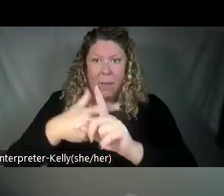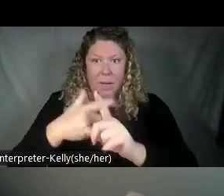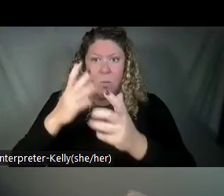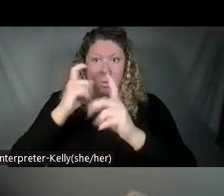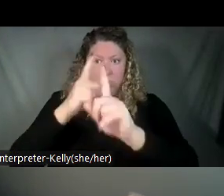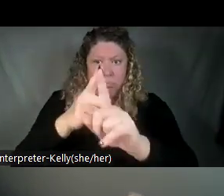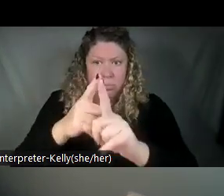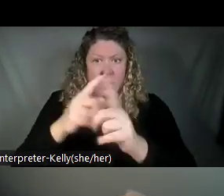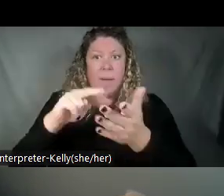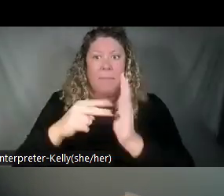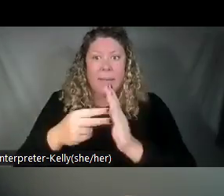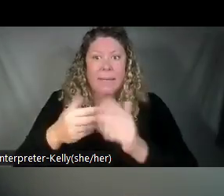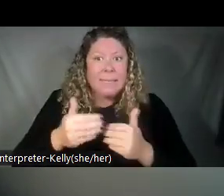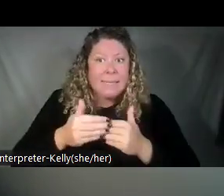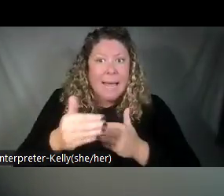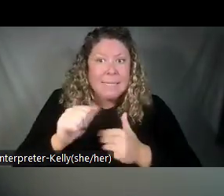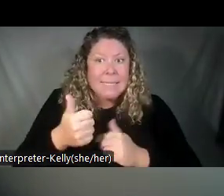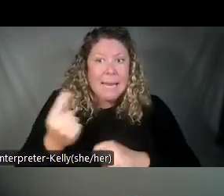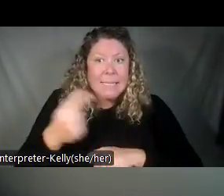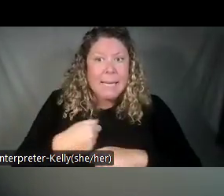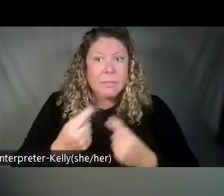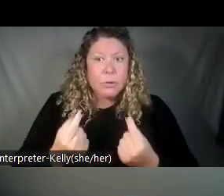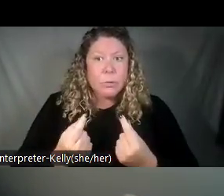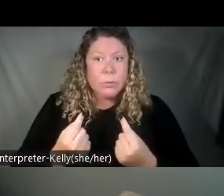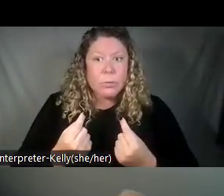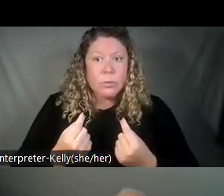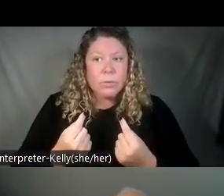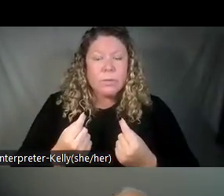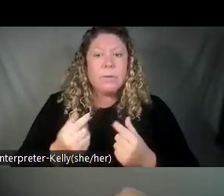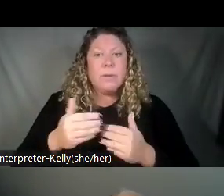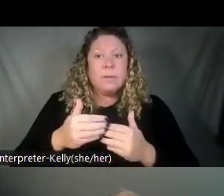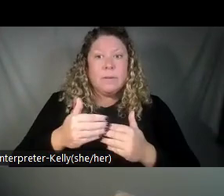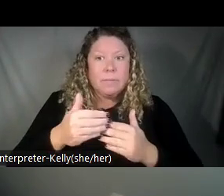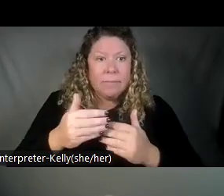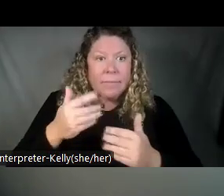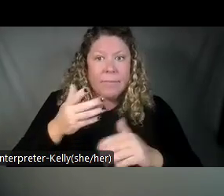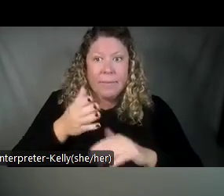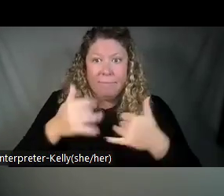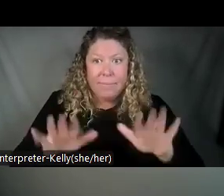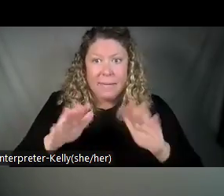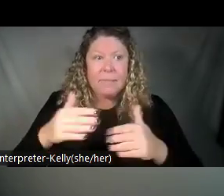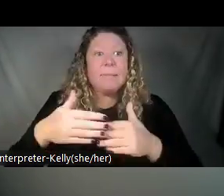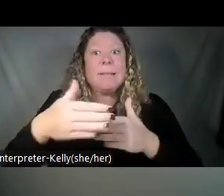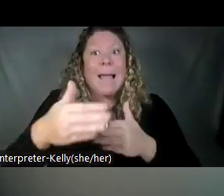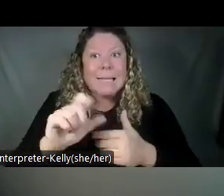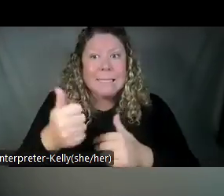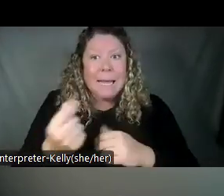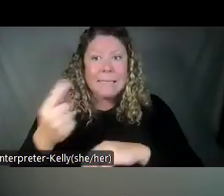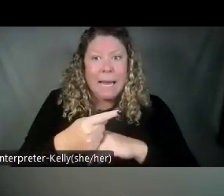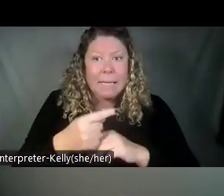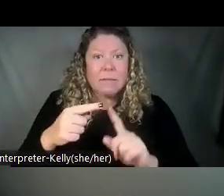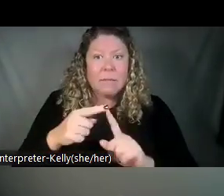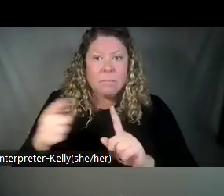in the next 10 days. And that becomes our iteration plan. That becomes our next set of things we